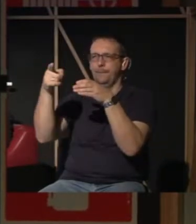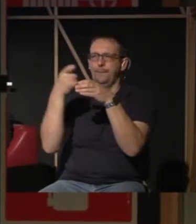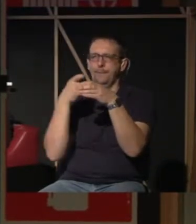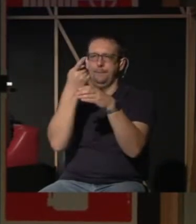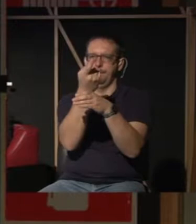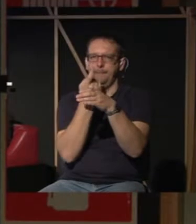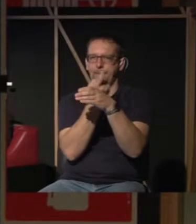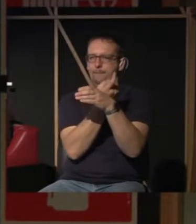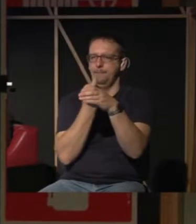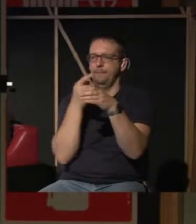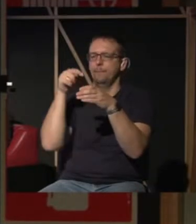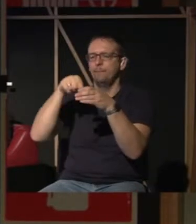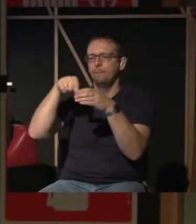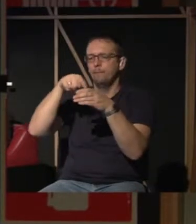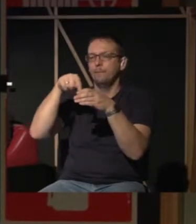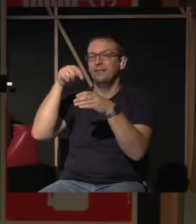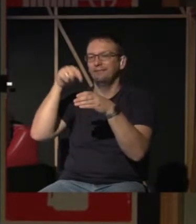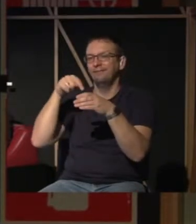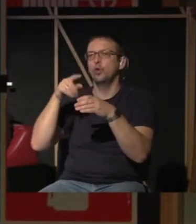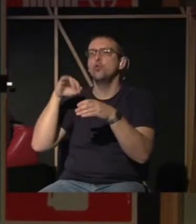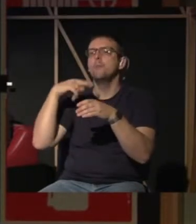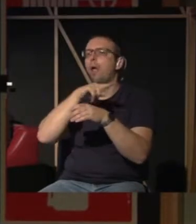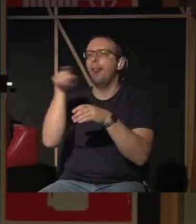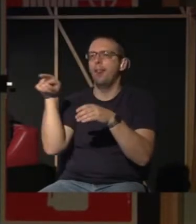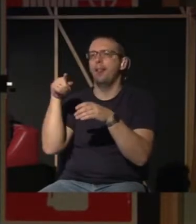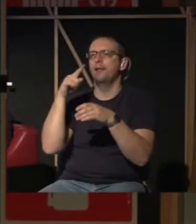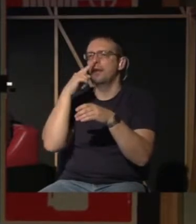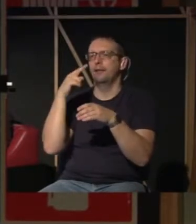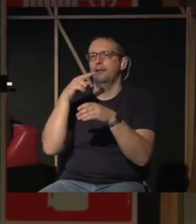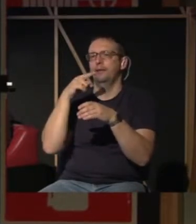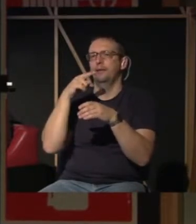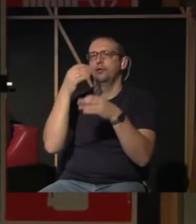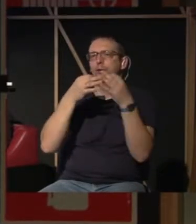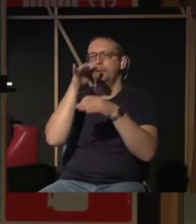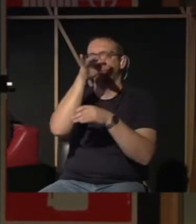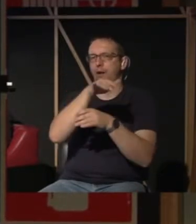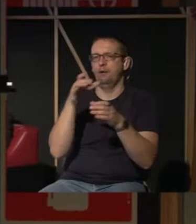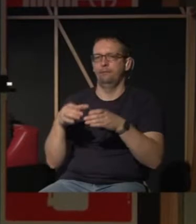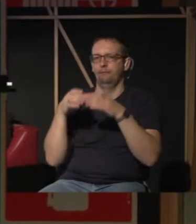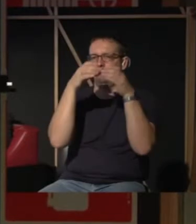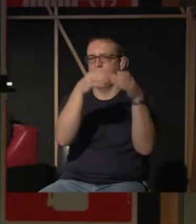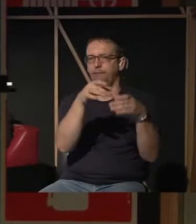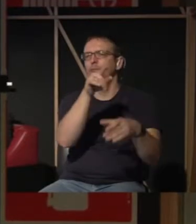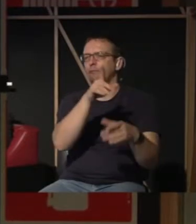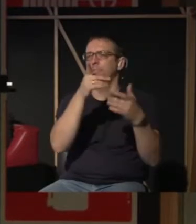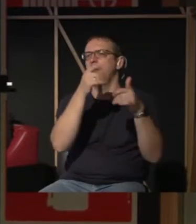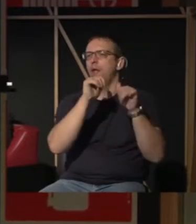Oops. Oh, and here we have a video. Pavel, who was our